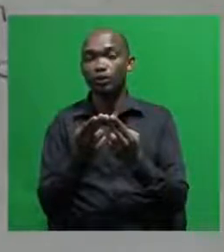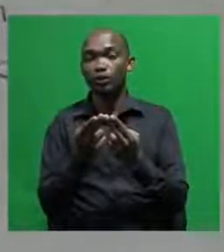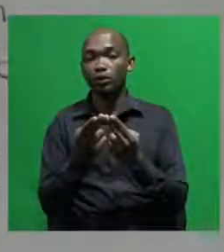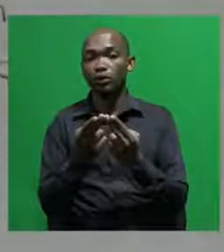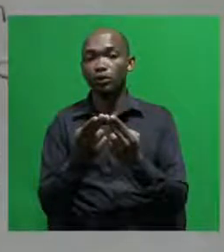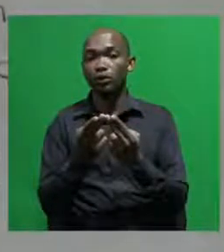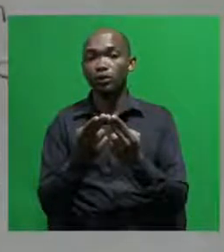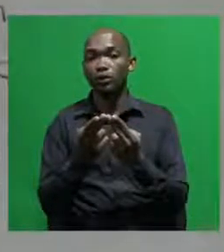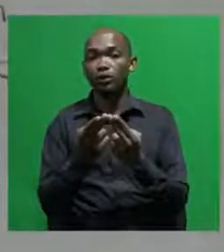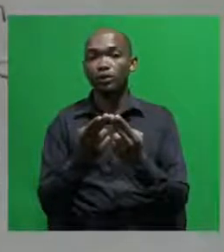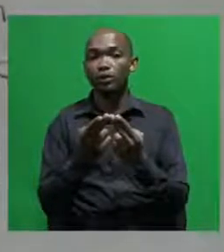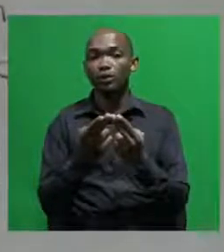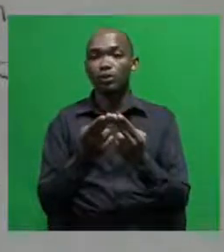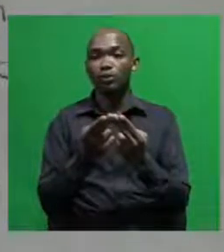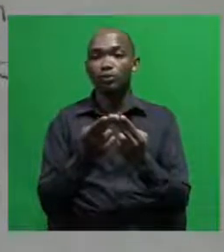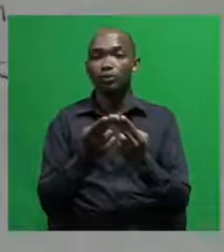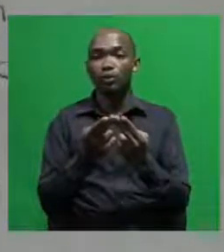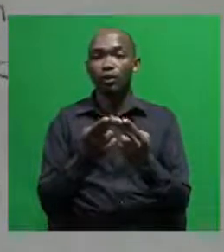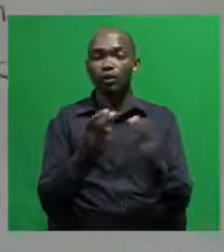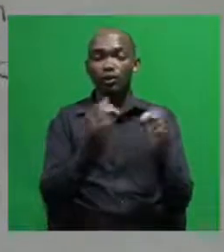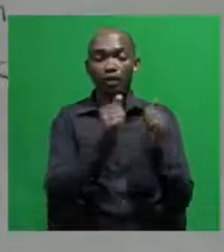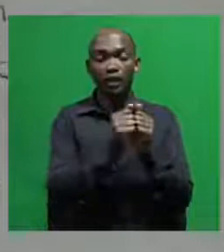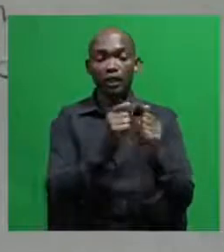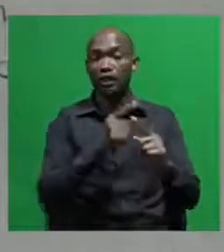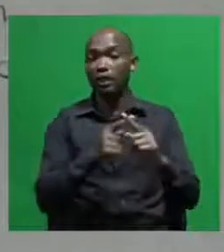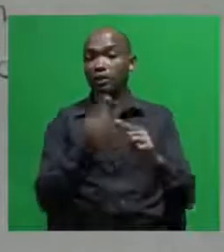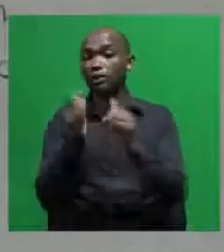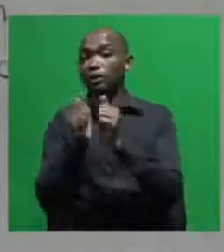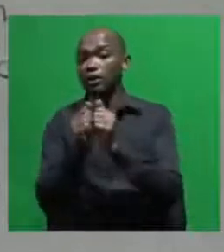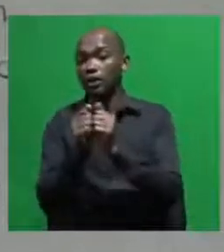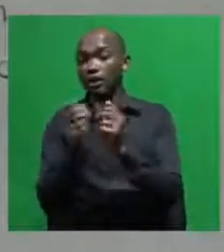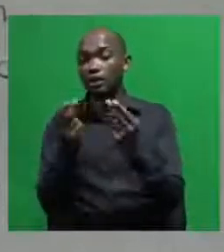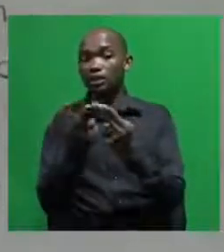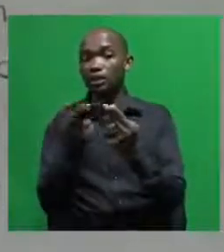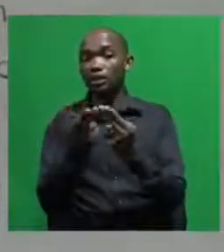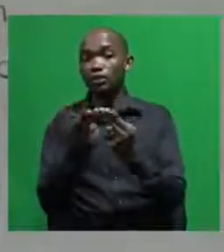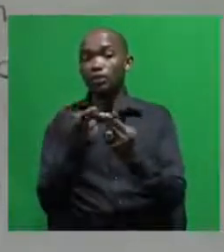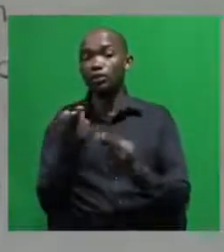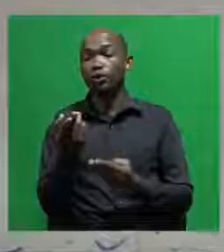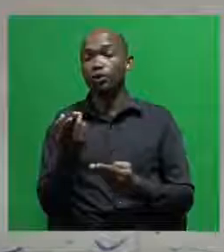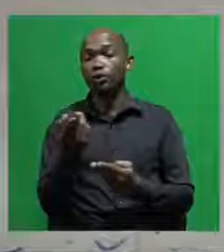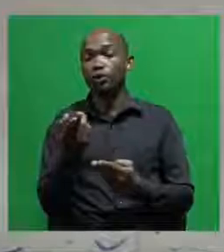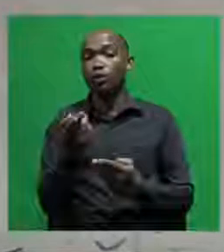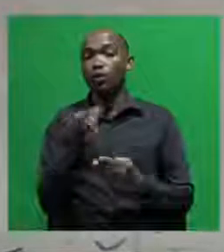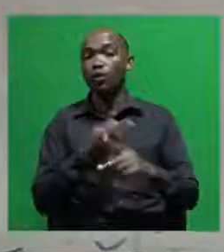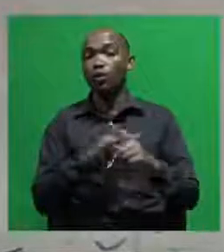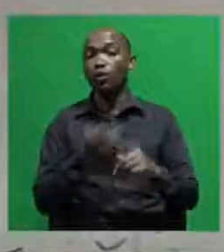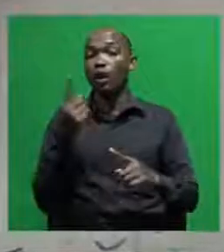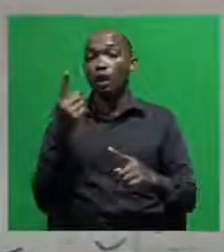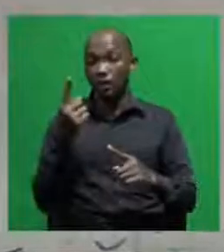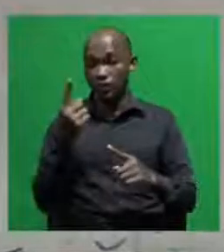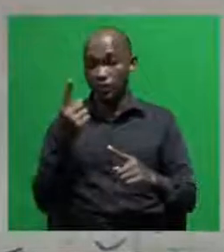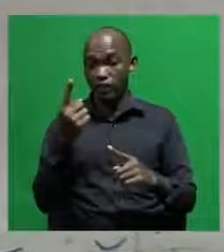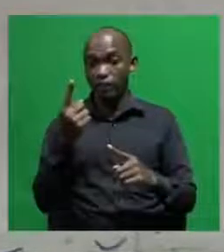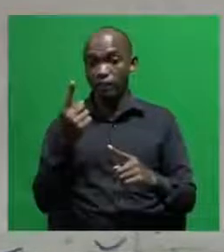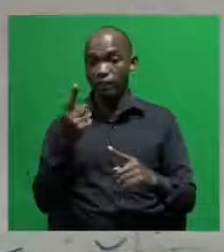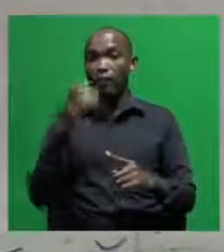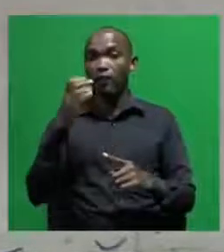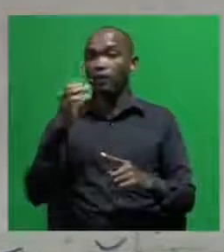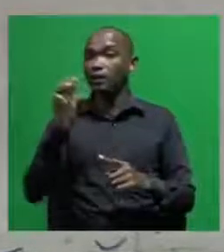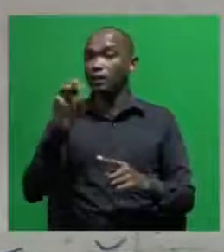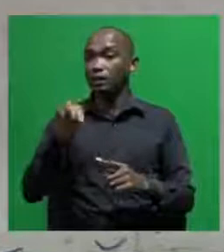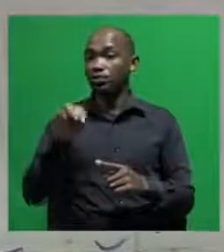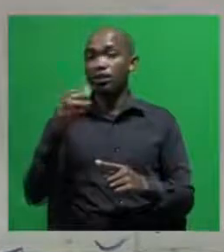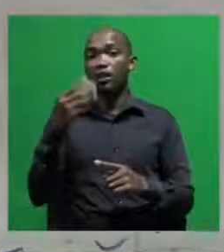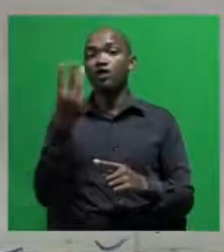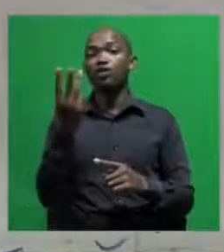10 times 10 is equal to, who is ready? Okay, thank you. 10 times 10 is